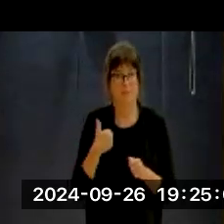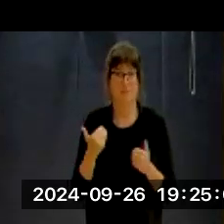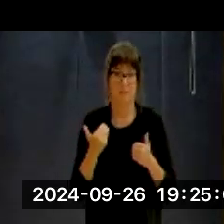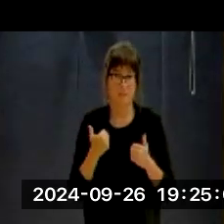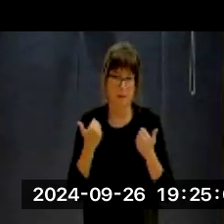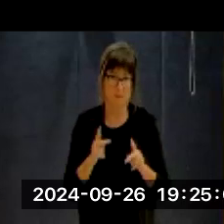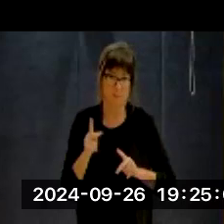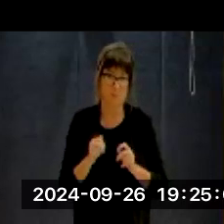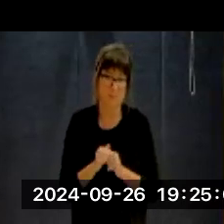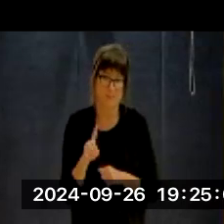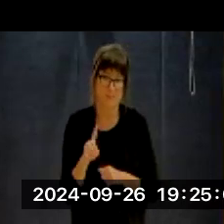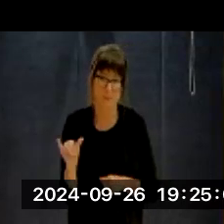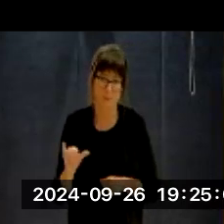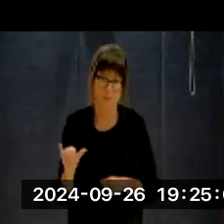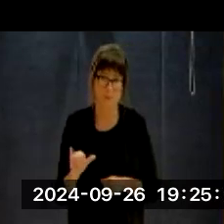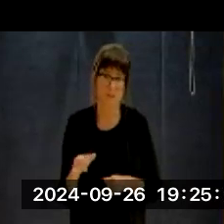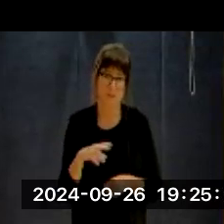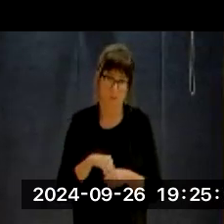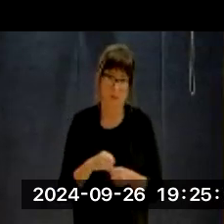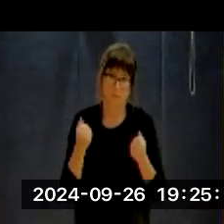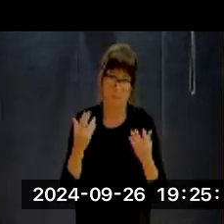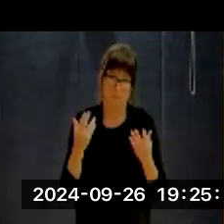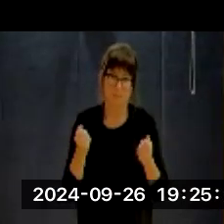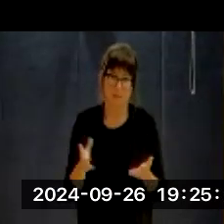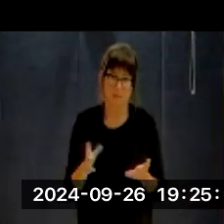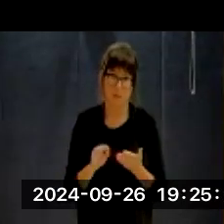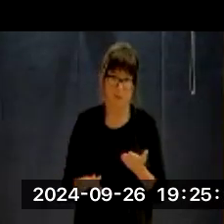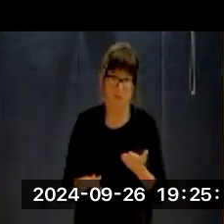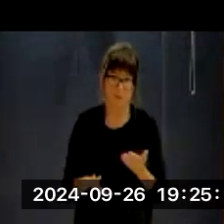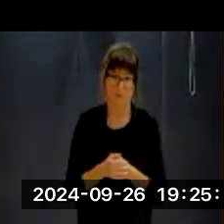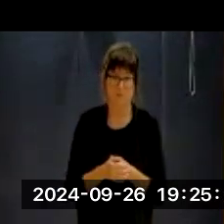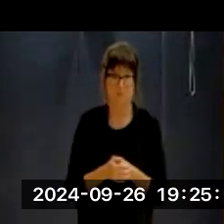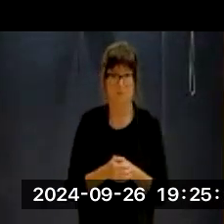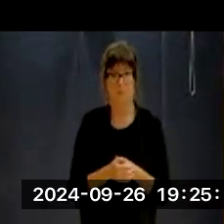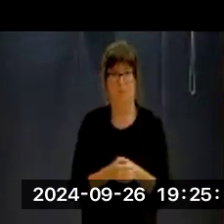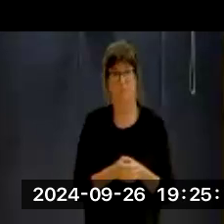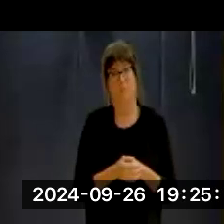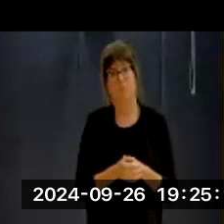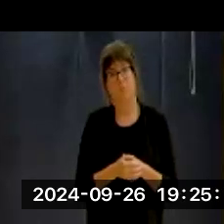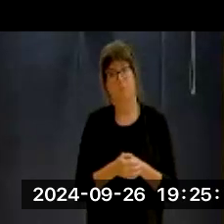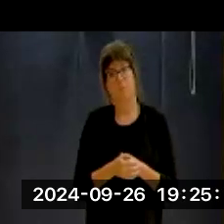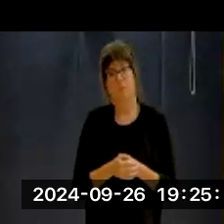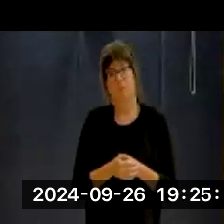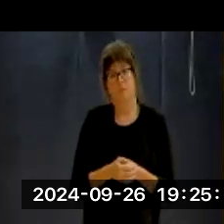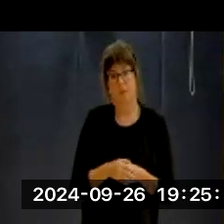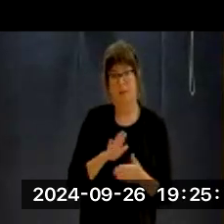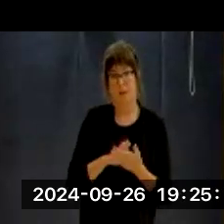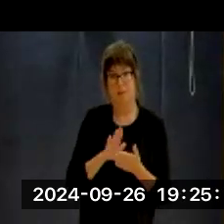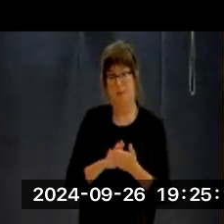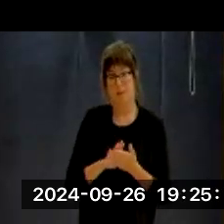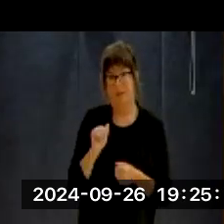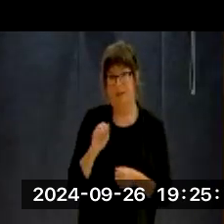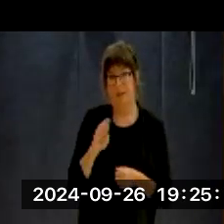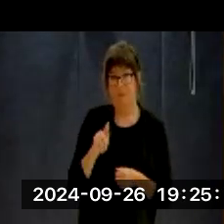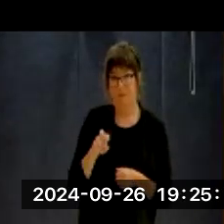with disability, including many, many students. And I've worked on the topic of academic ableism